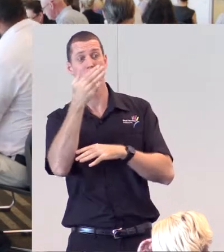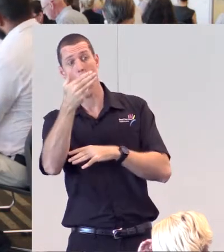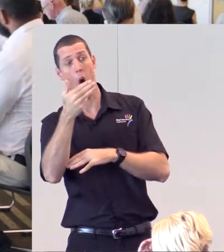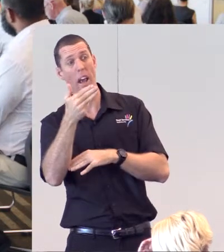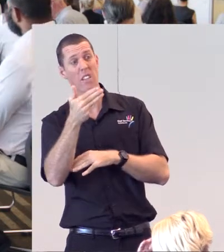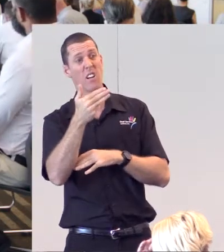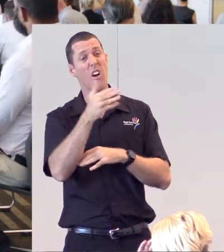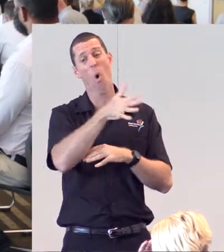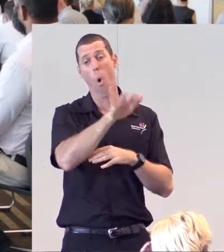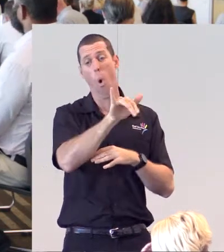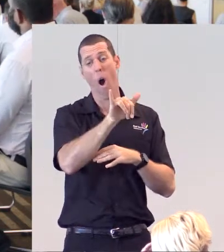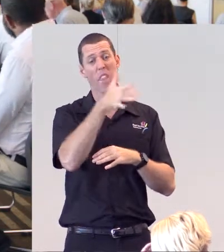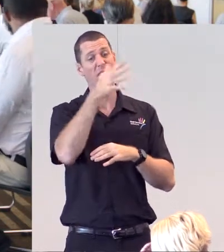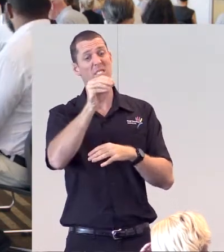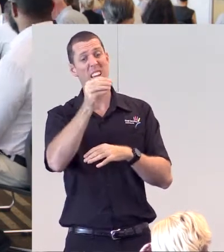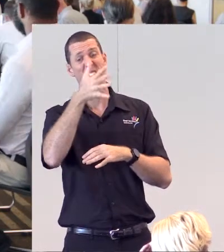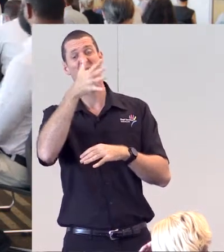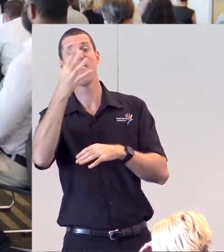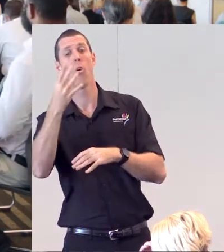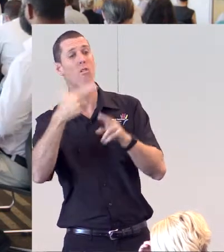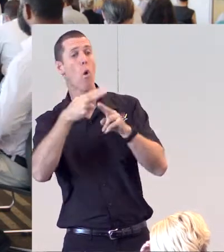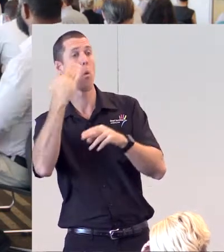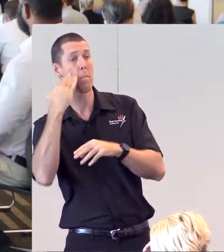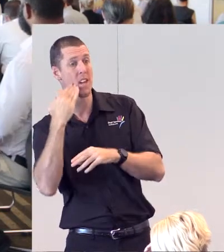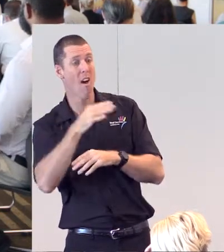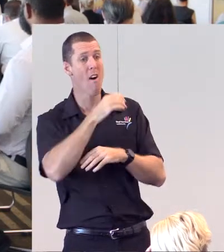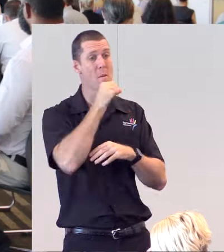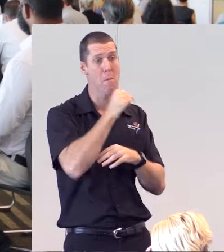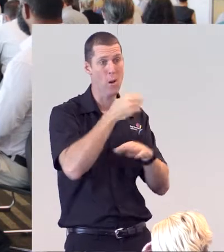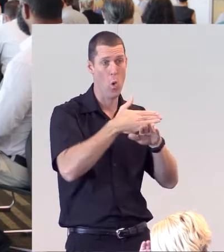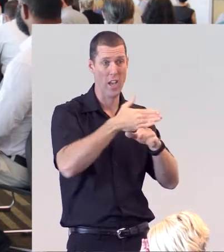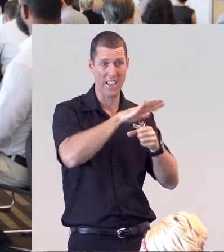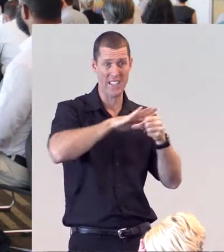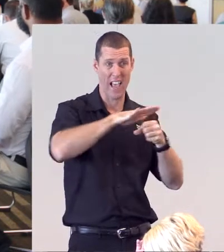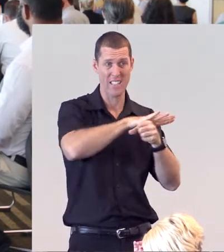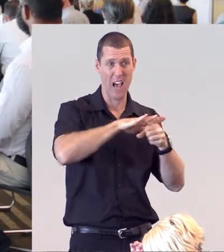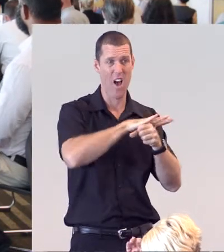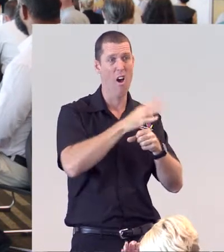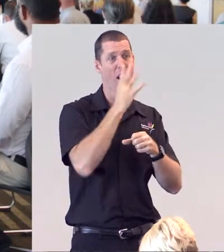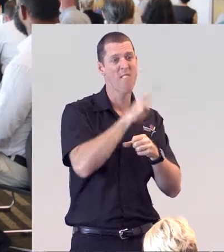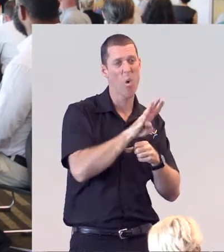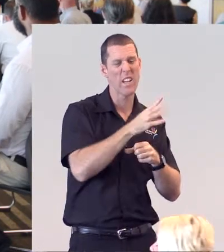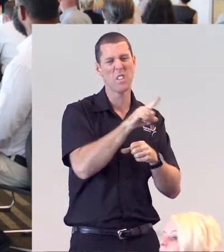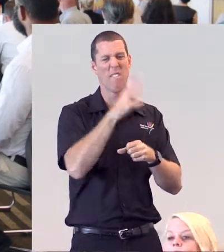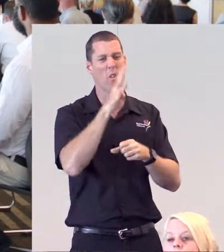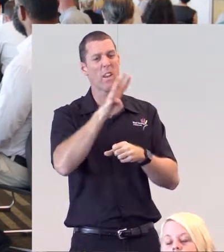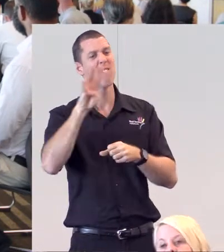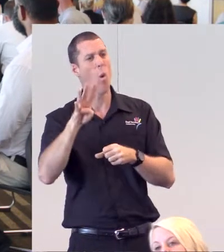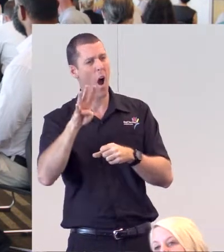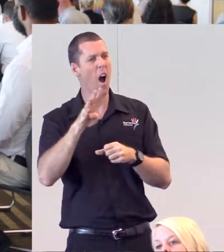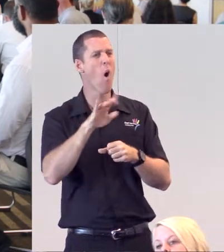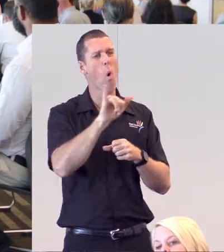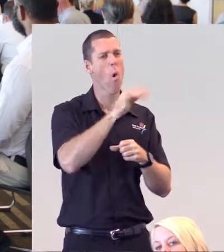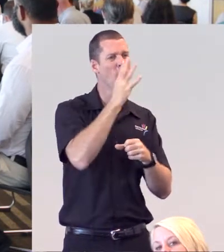and the 50 to 54 for women. For men in the sector, it's 40 to 44 years